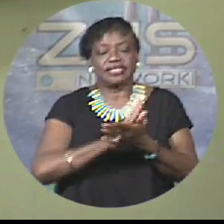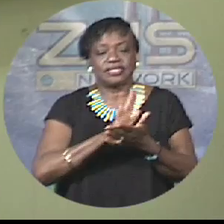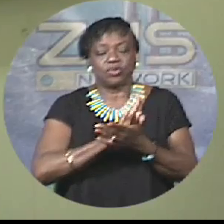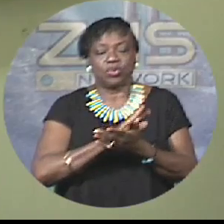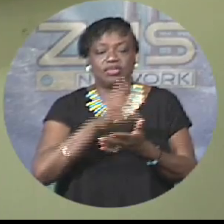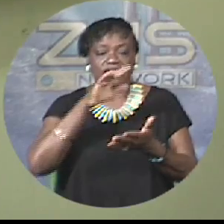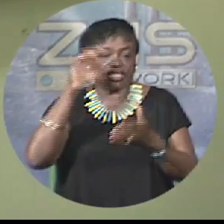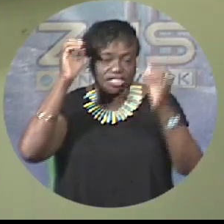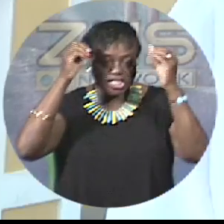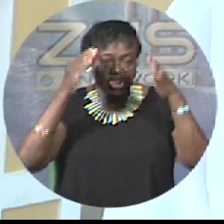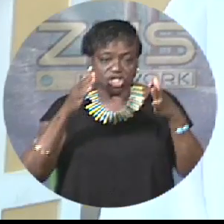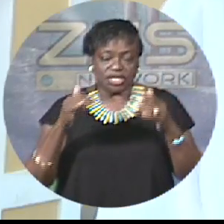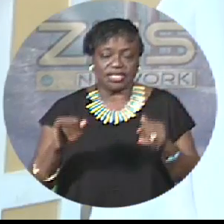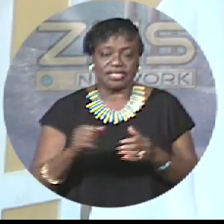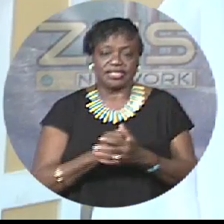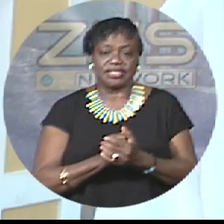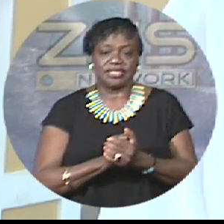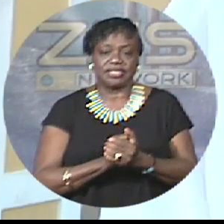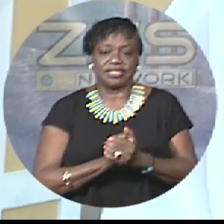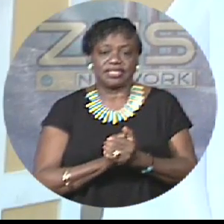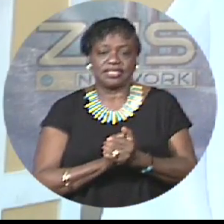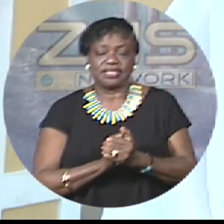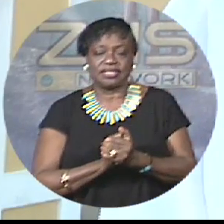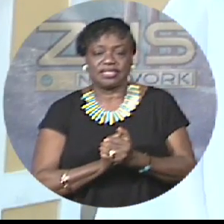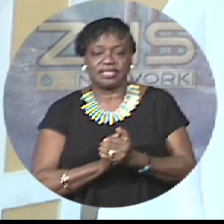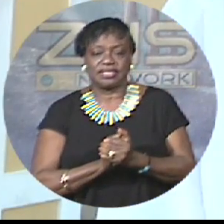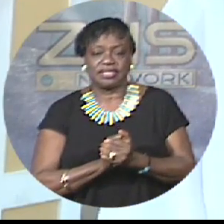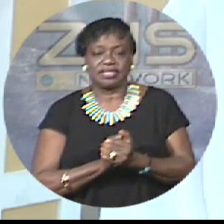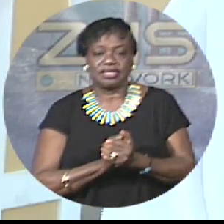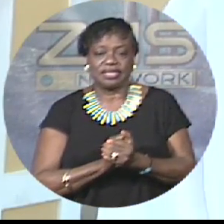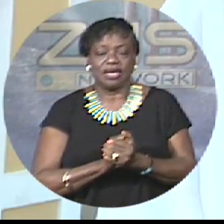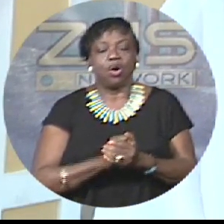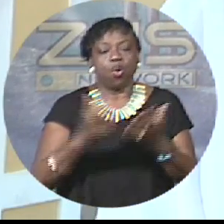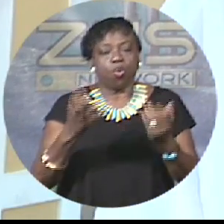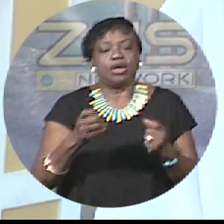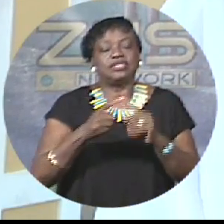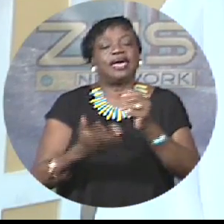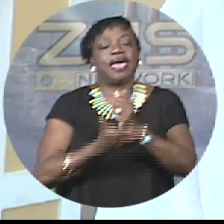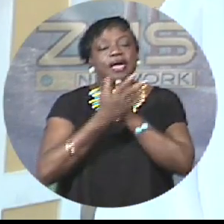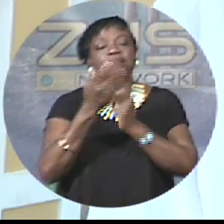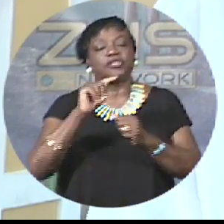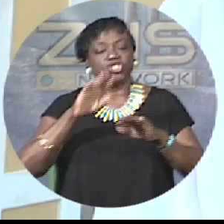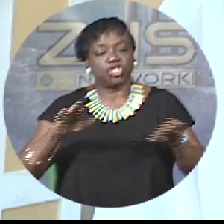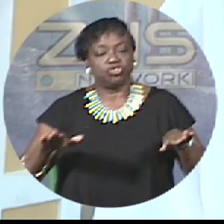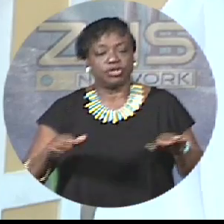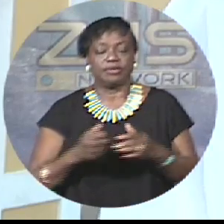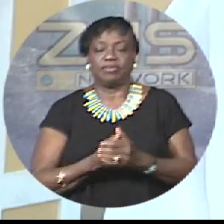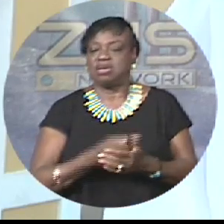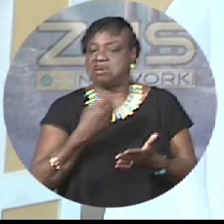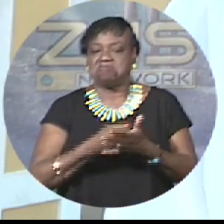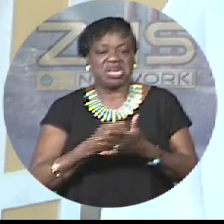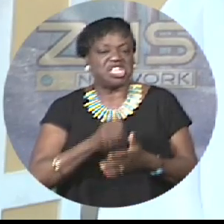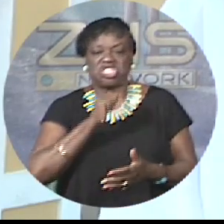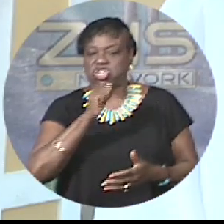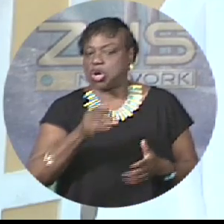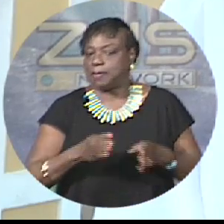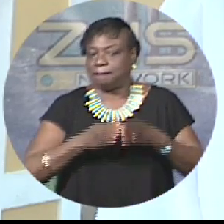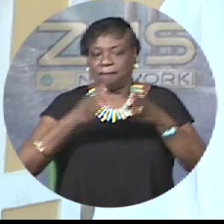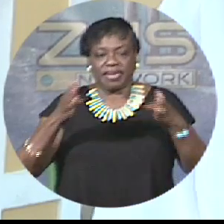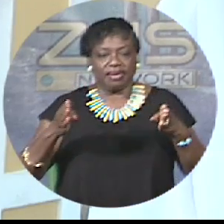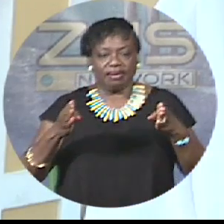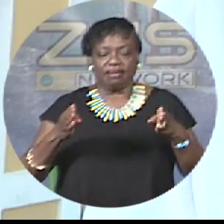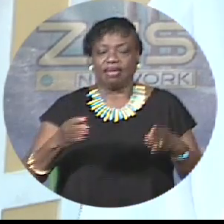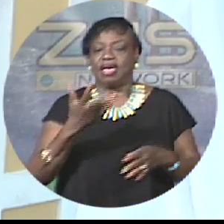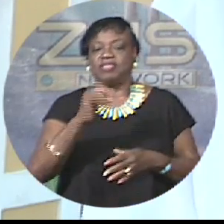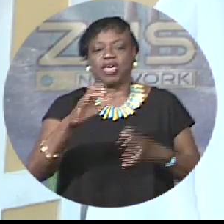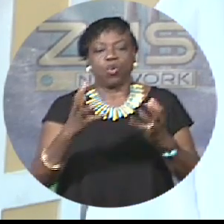stipend from the government just to teach summer school. But they want to help the kids. That's why they do it, because the money's not that big. But they just want to